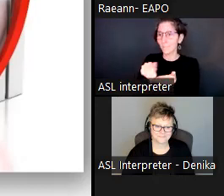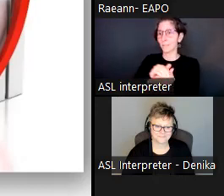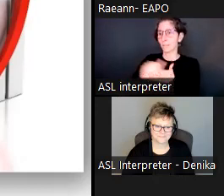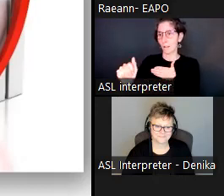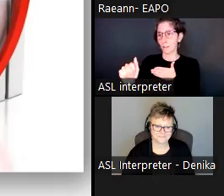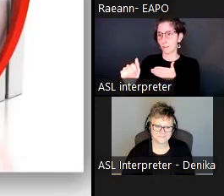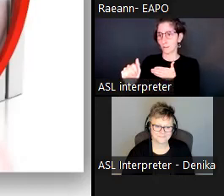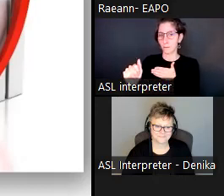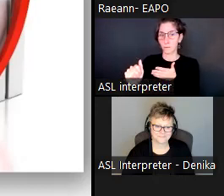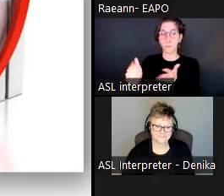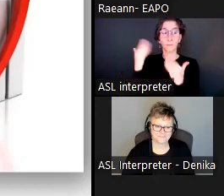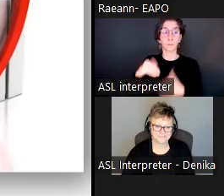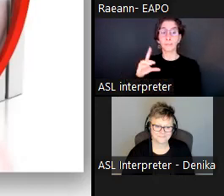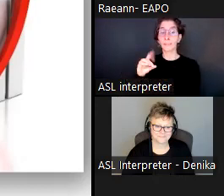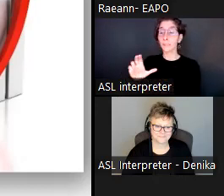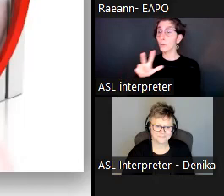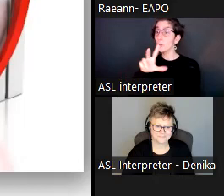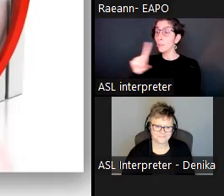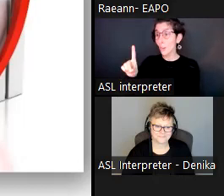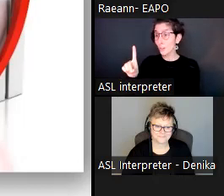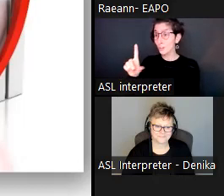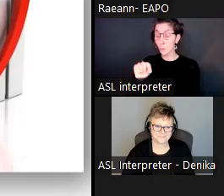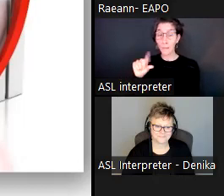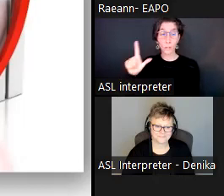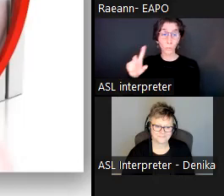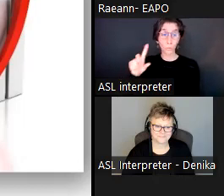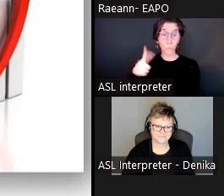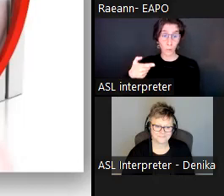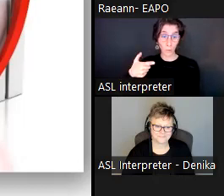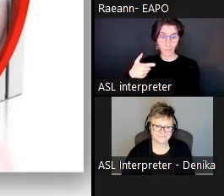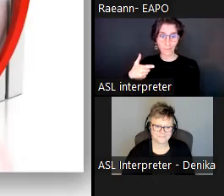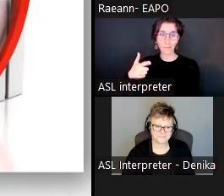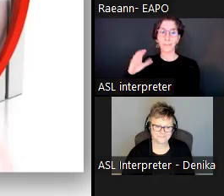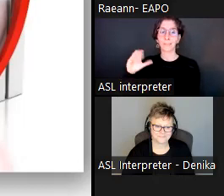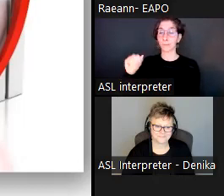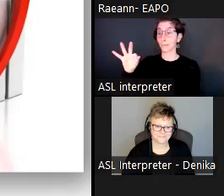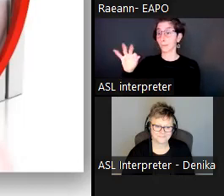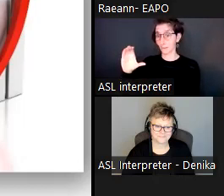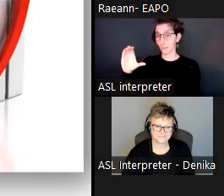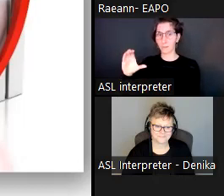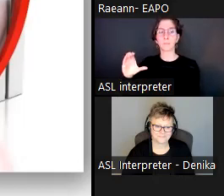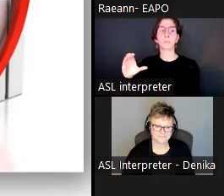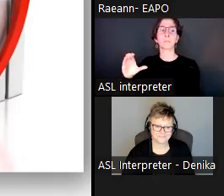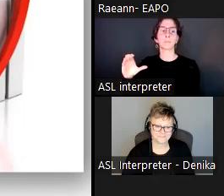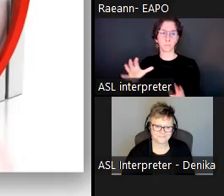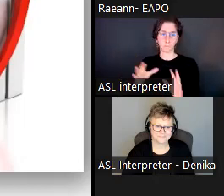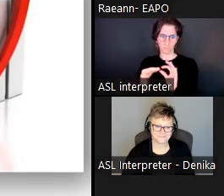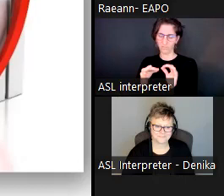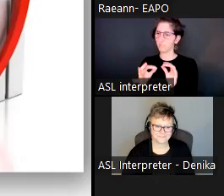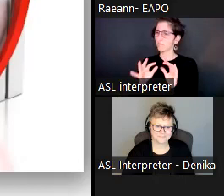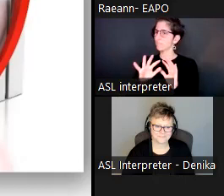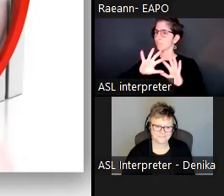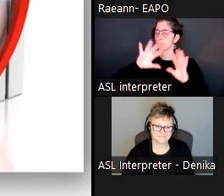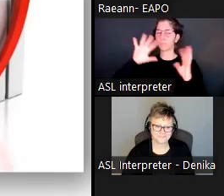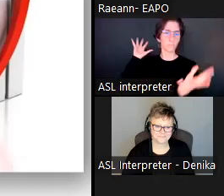31st, 2021, the Canadian anti-fraud states that there is approximately